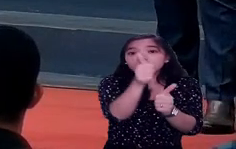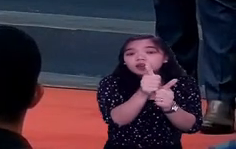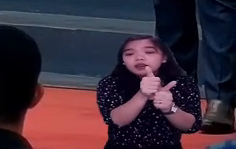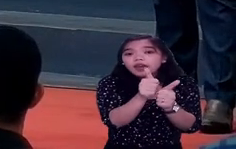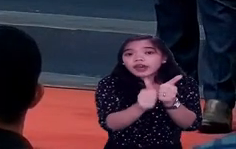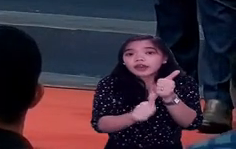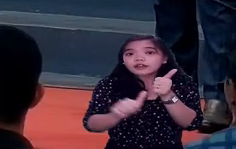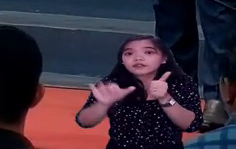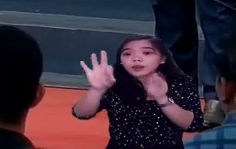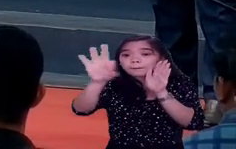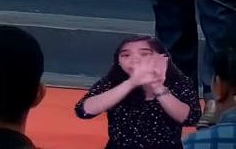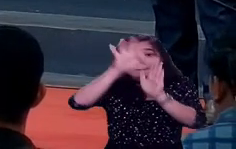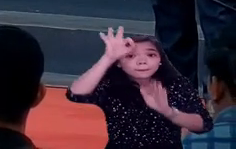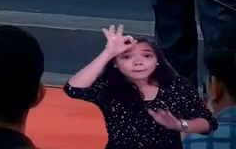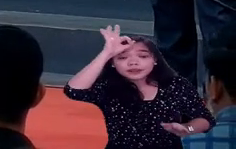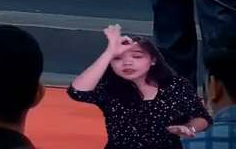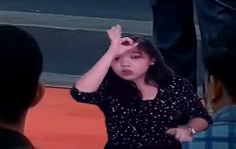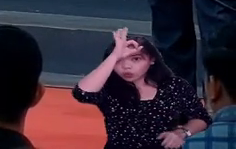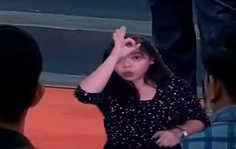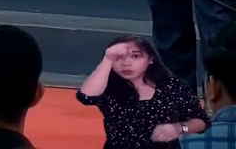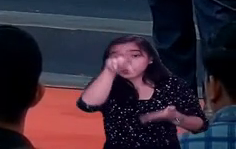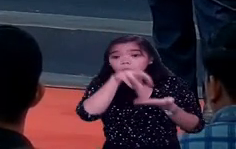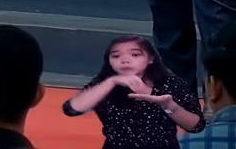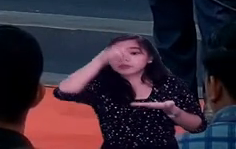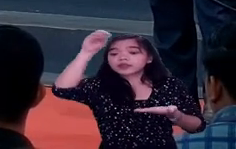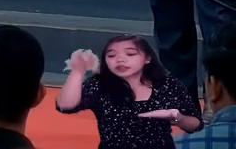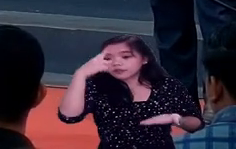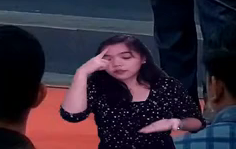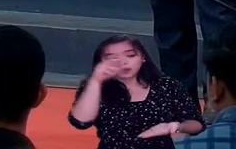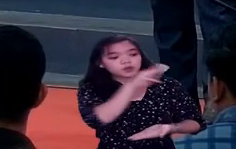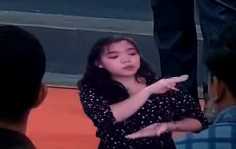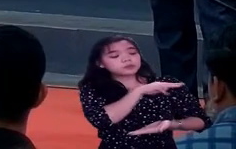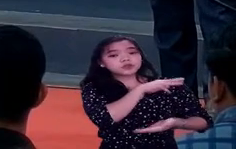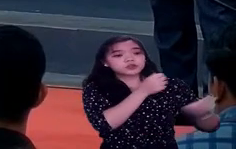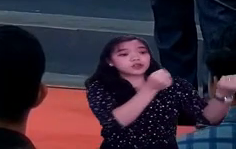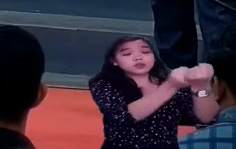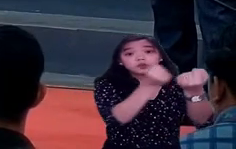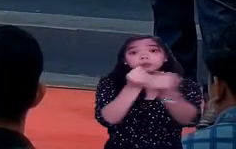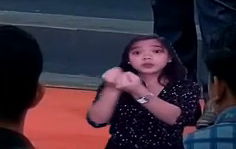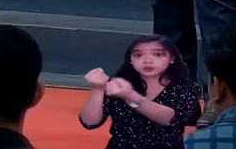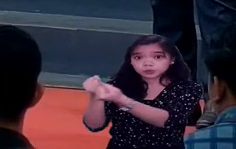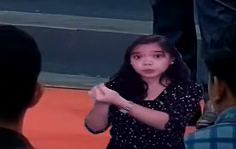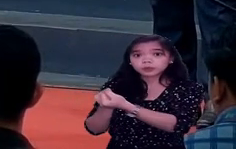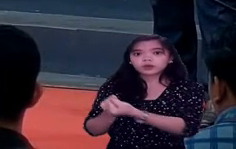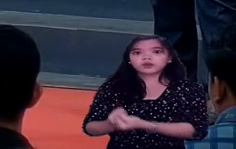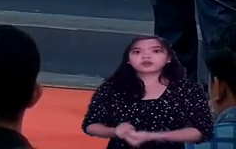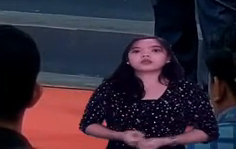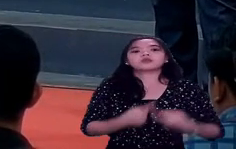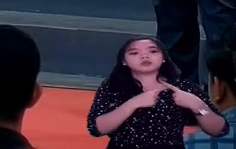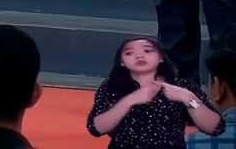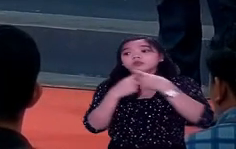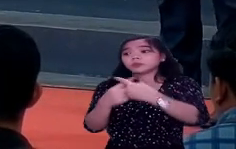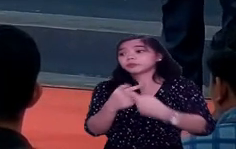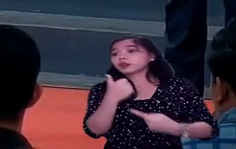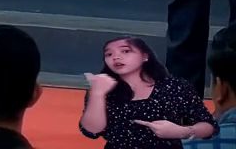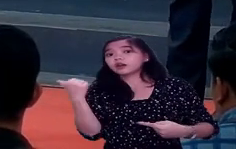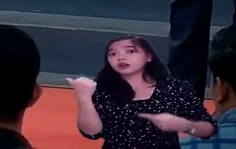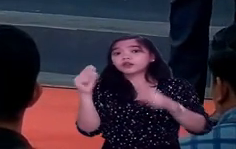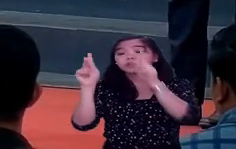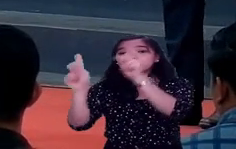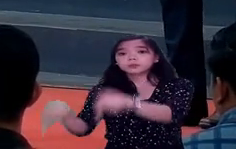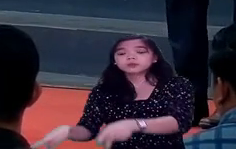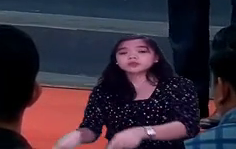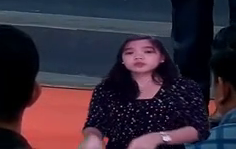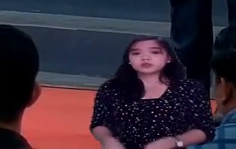Every centavo that you give, we have an opportunity for a missionary to win somebody and make